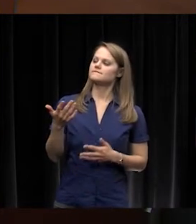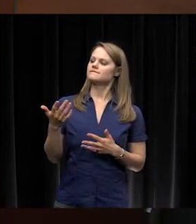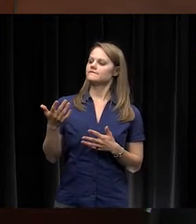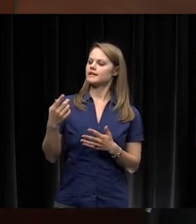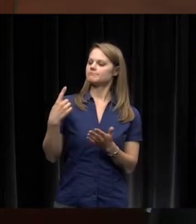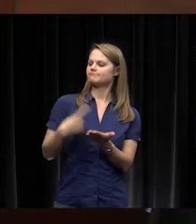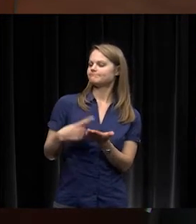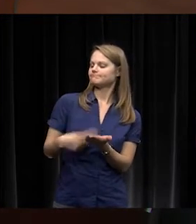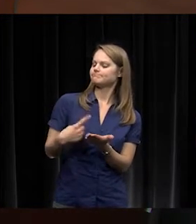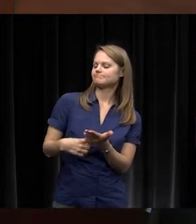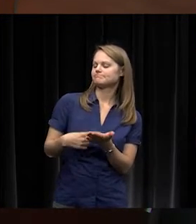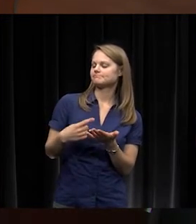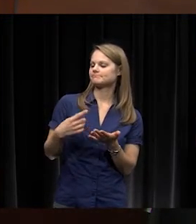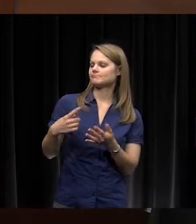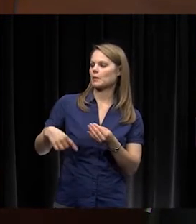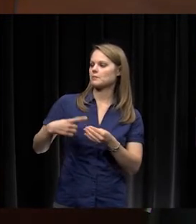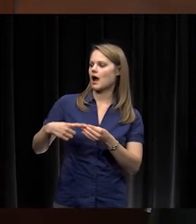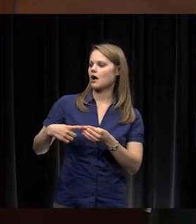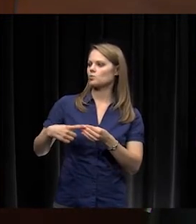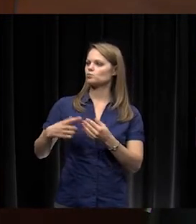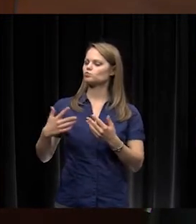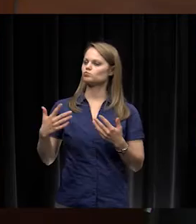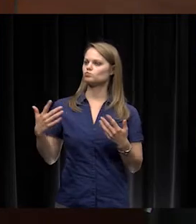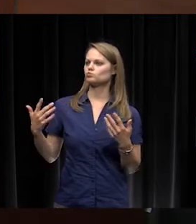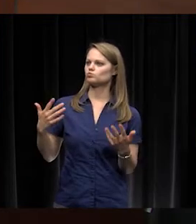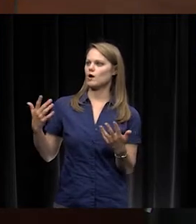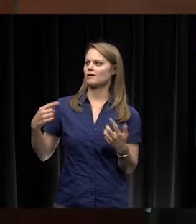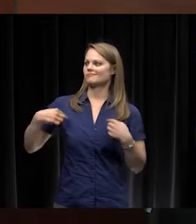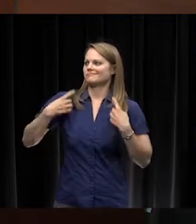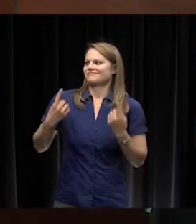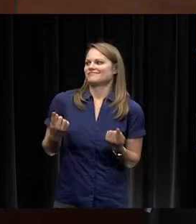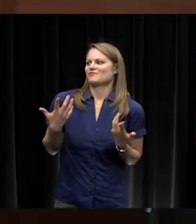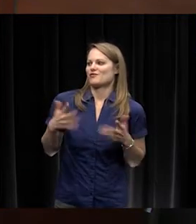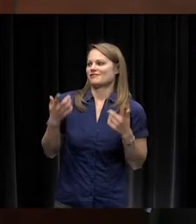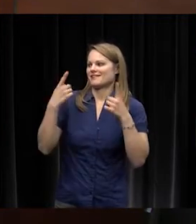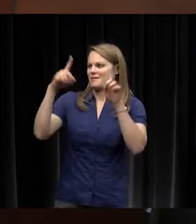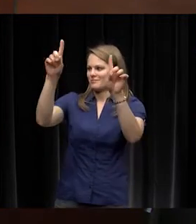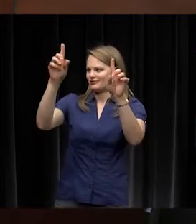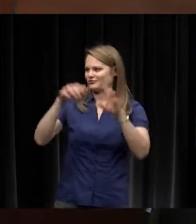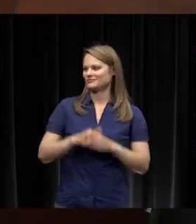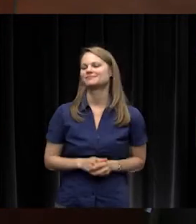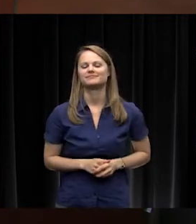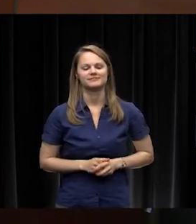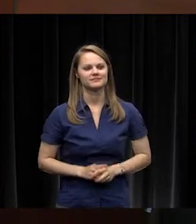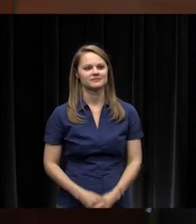to us a little bit about the what we've accomplished up to this point.